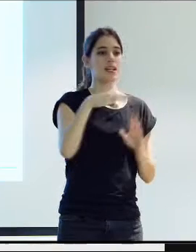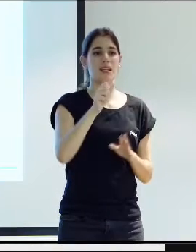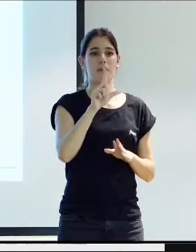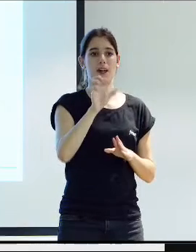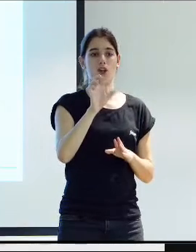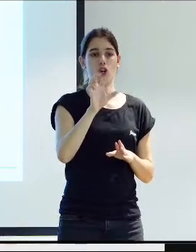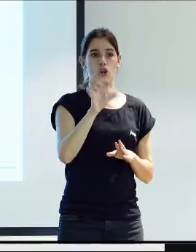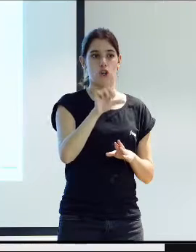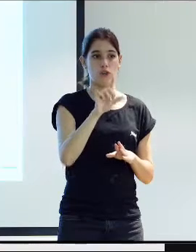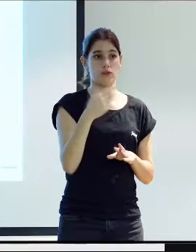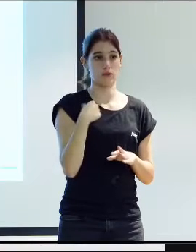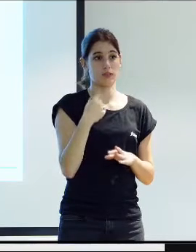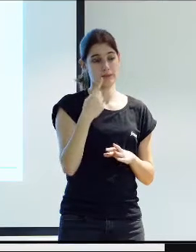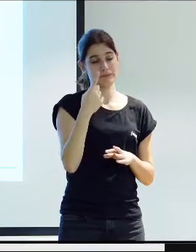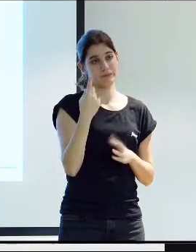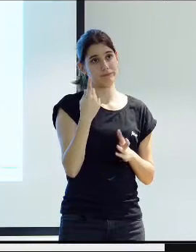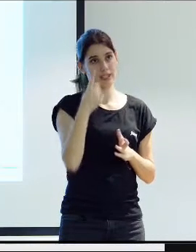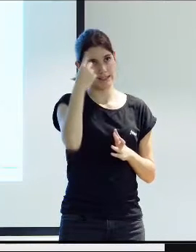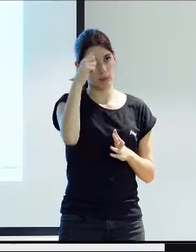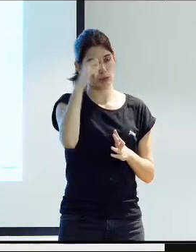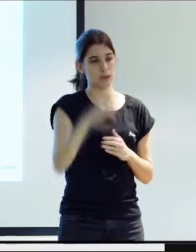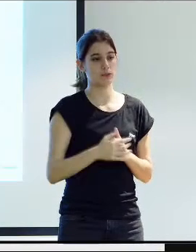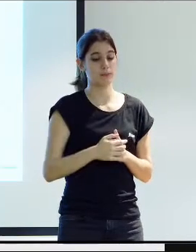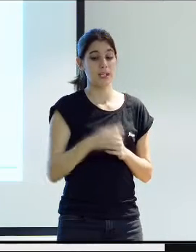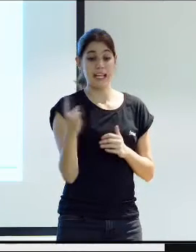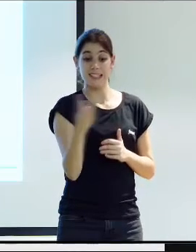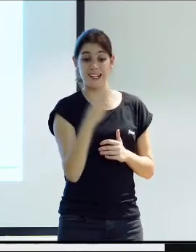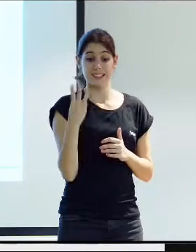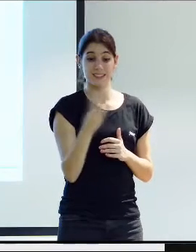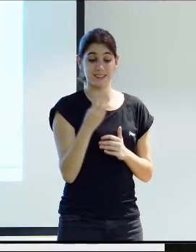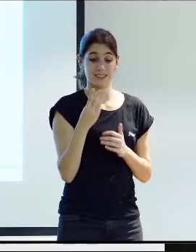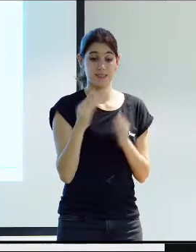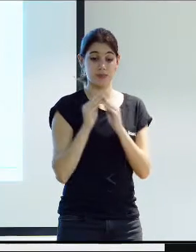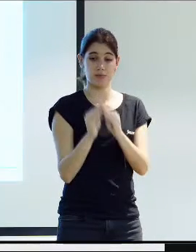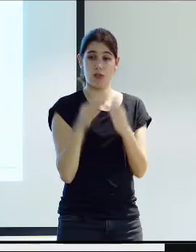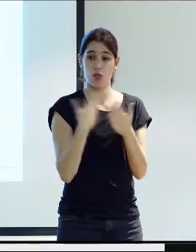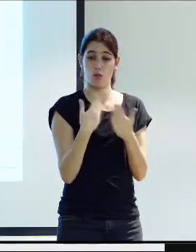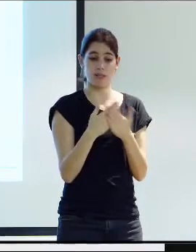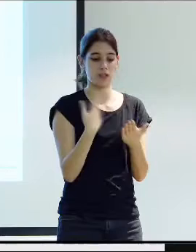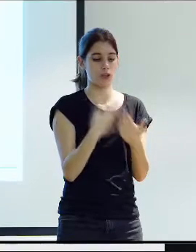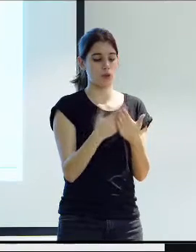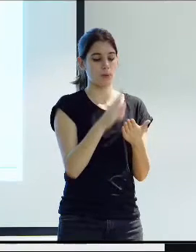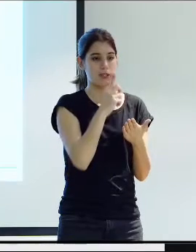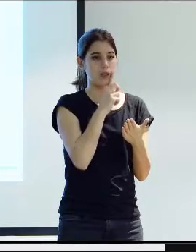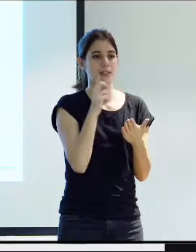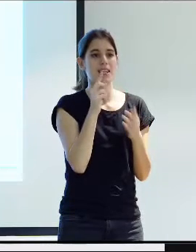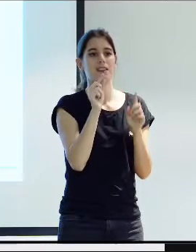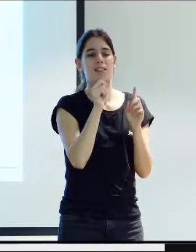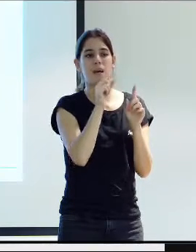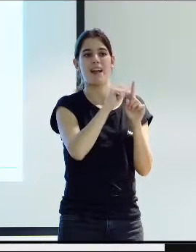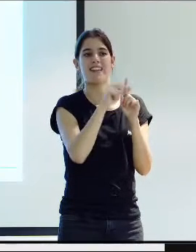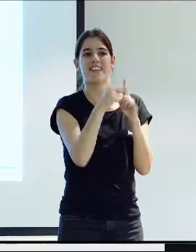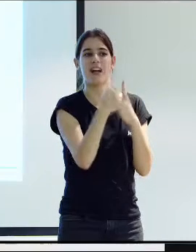and Manolo Bato, and we miss him very much. Now the document is entitled Indicators